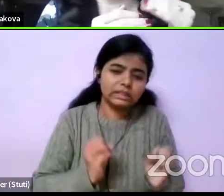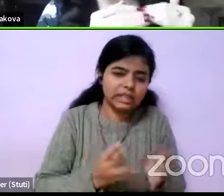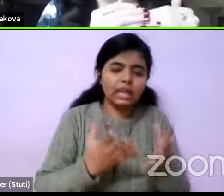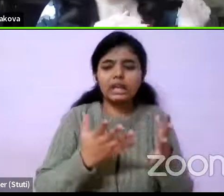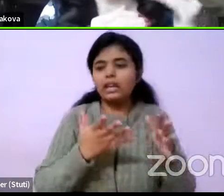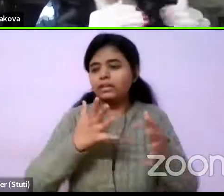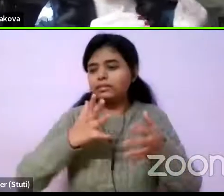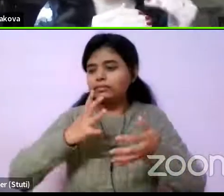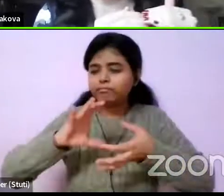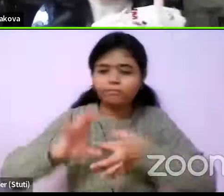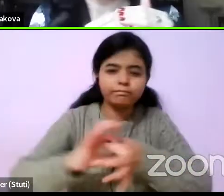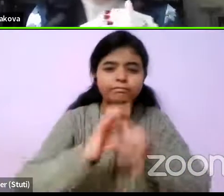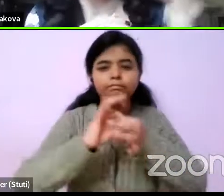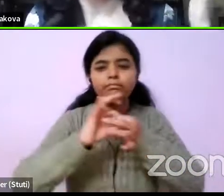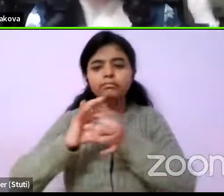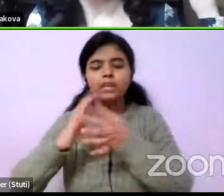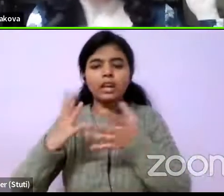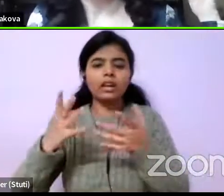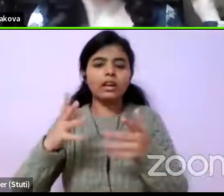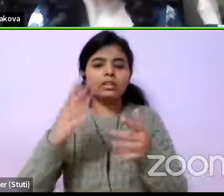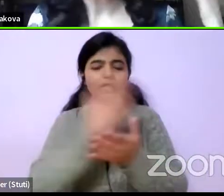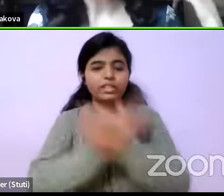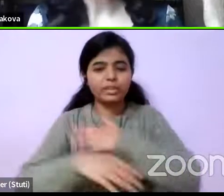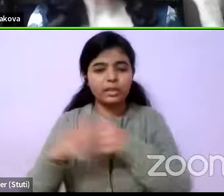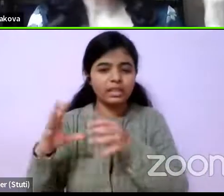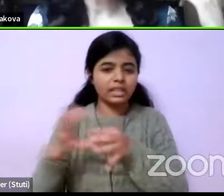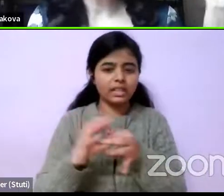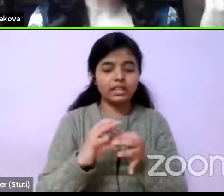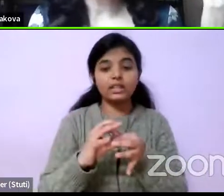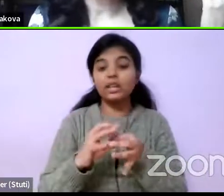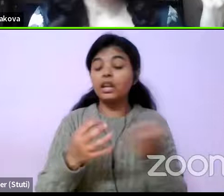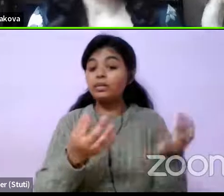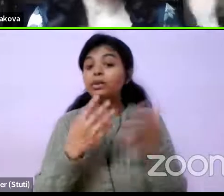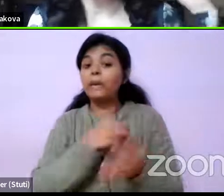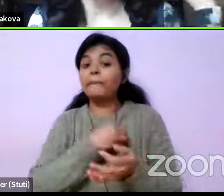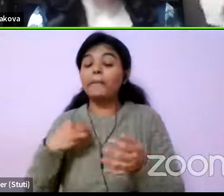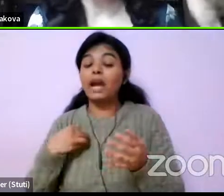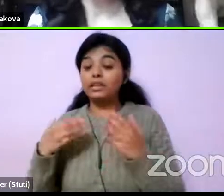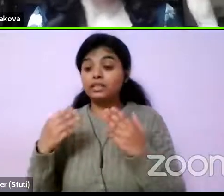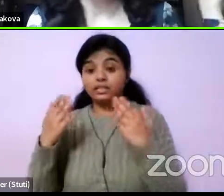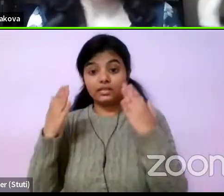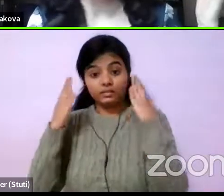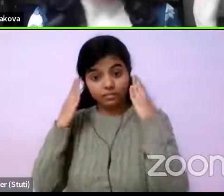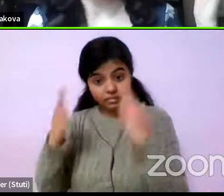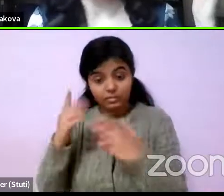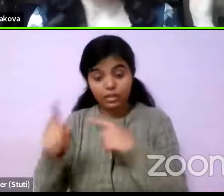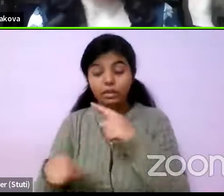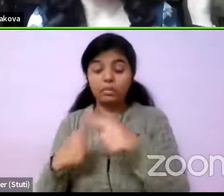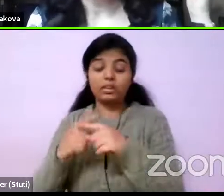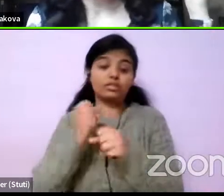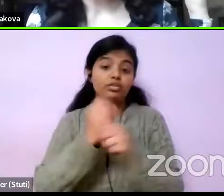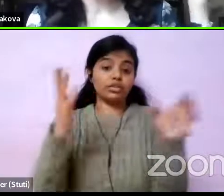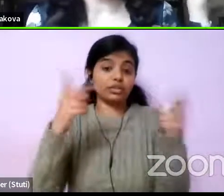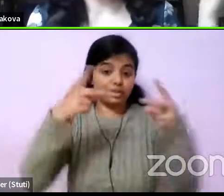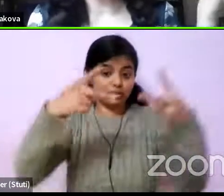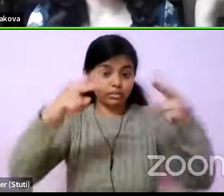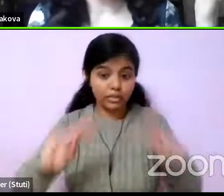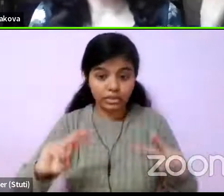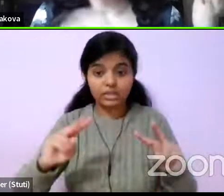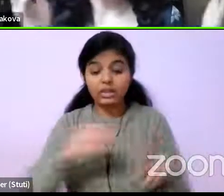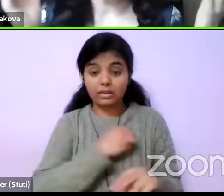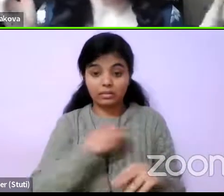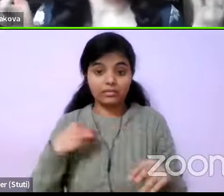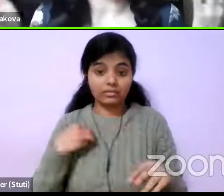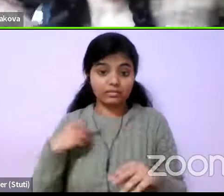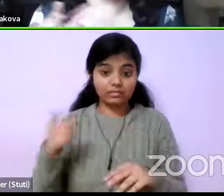sort of things related to disability, especially in the medical humanities field or in general, just translation for the medical fields,